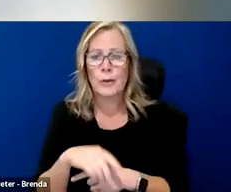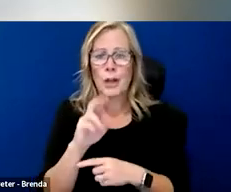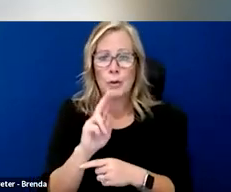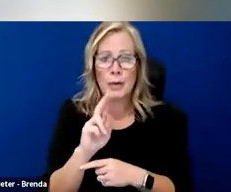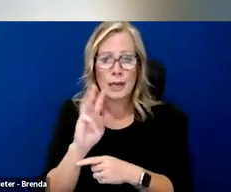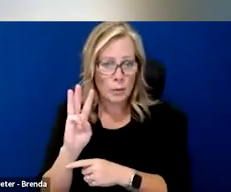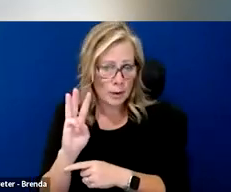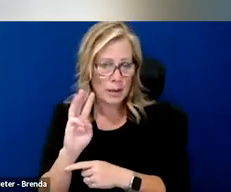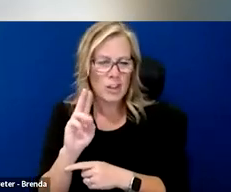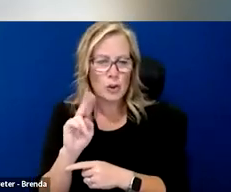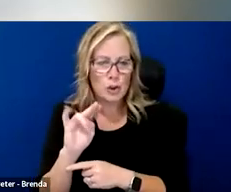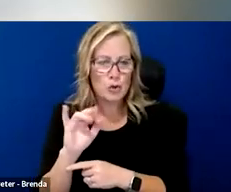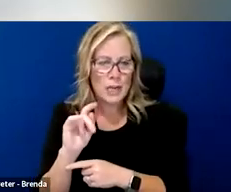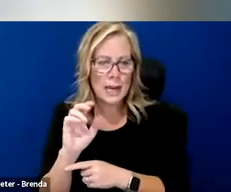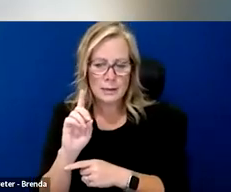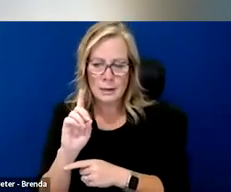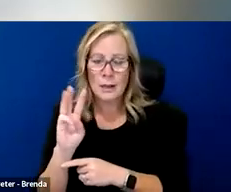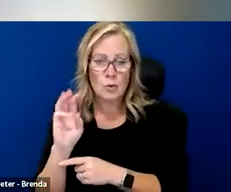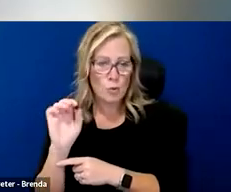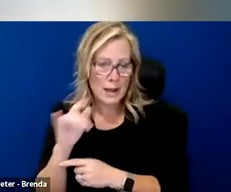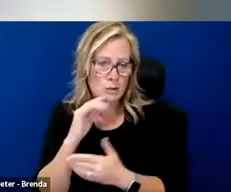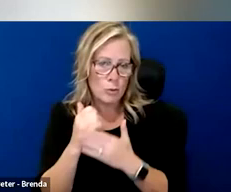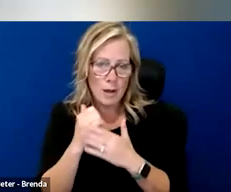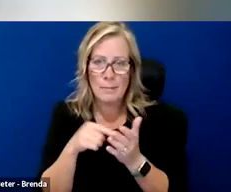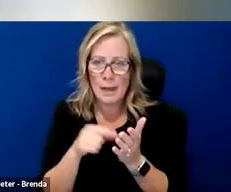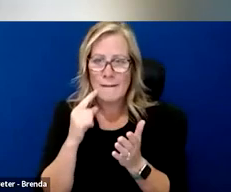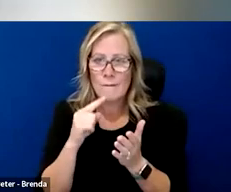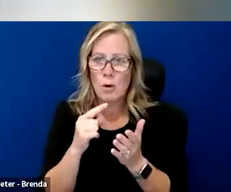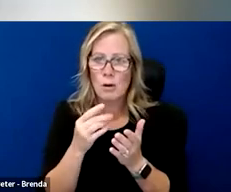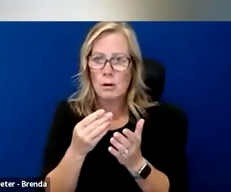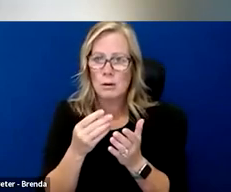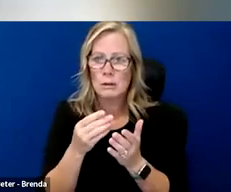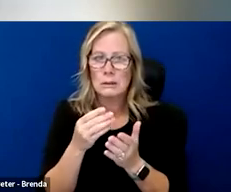for providing us the support to put on this event.